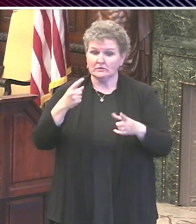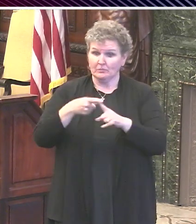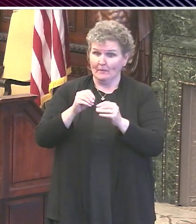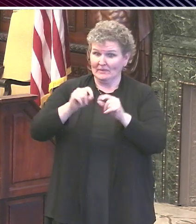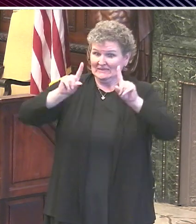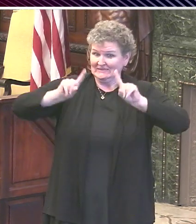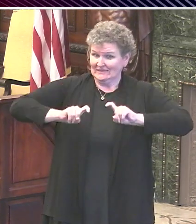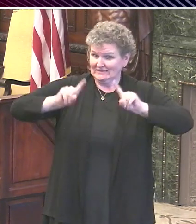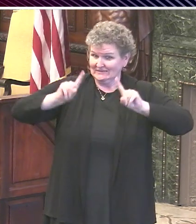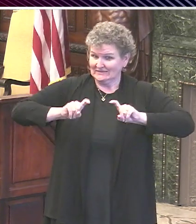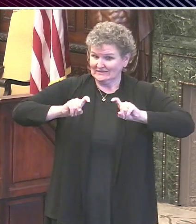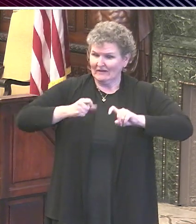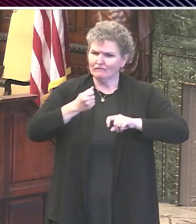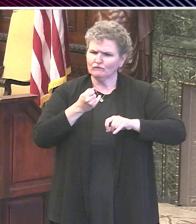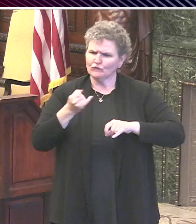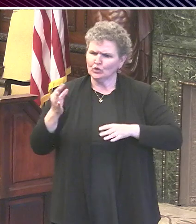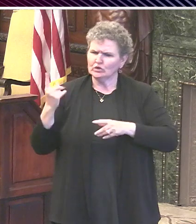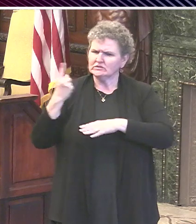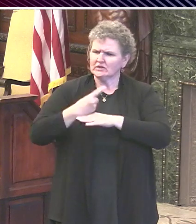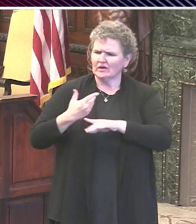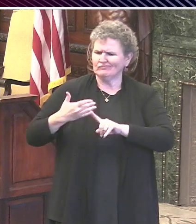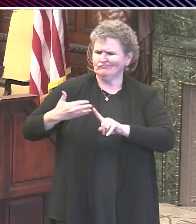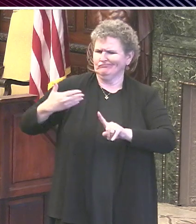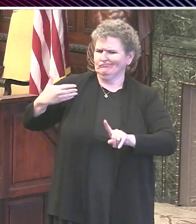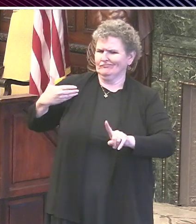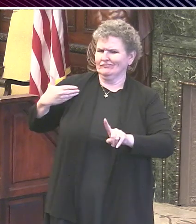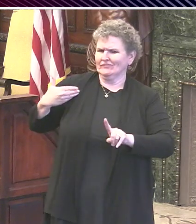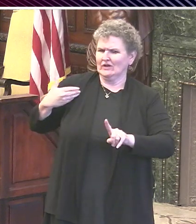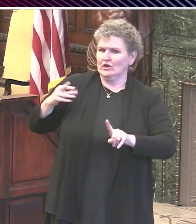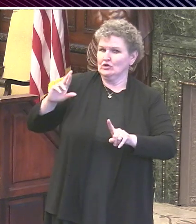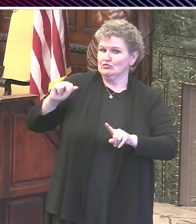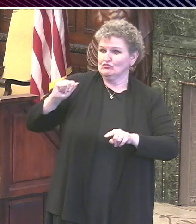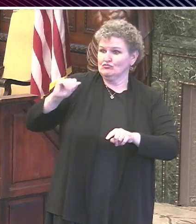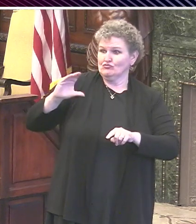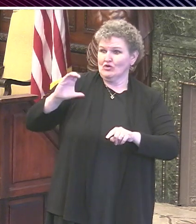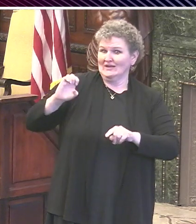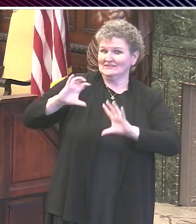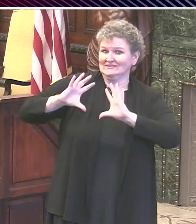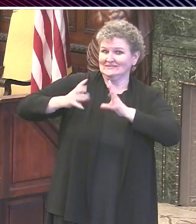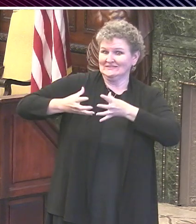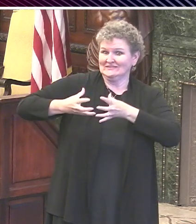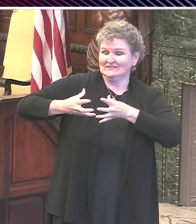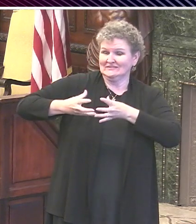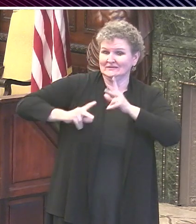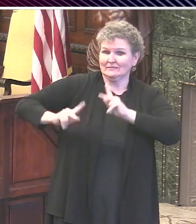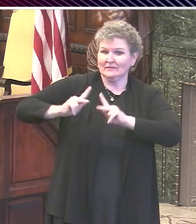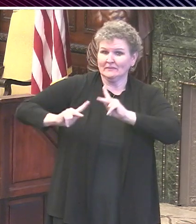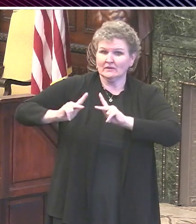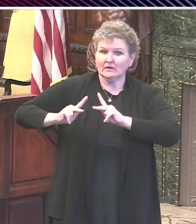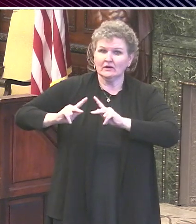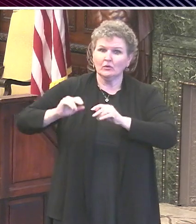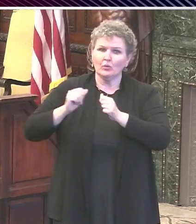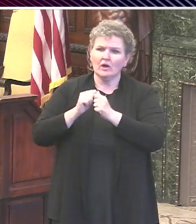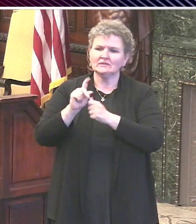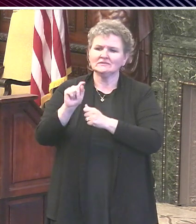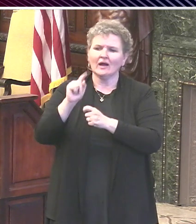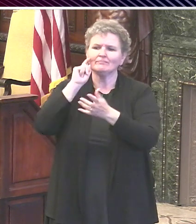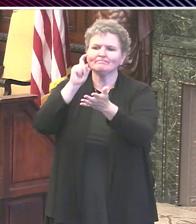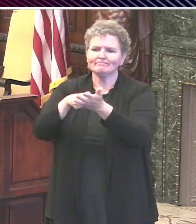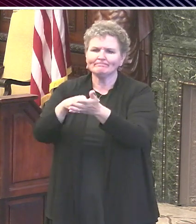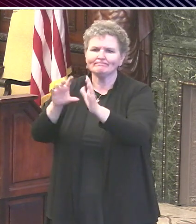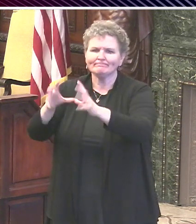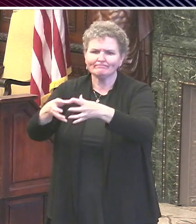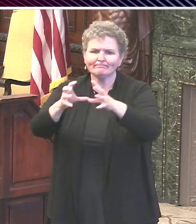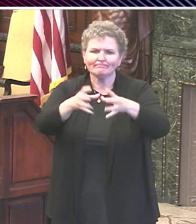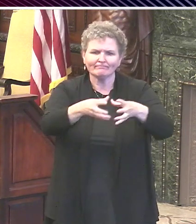couple days ago, I gave you a breakdown of the race of people who've been tested across the city. There's more data on the demographics of those tested, both